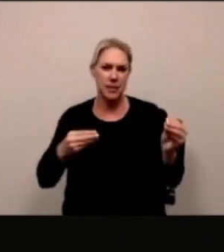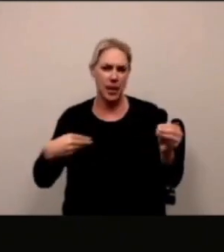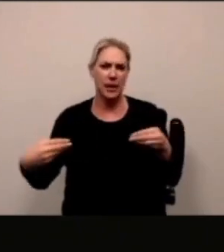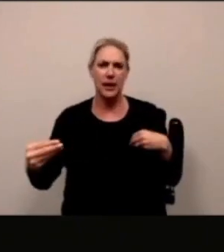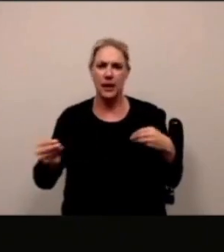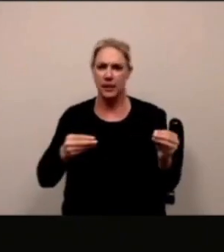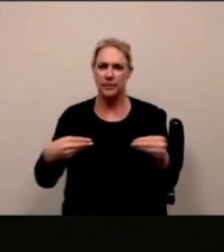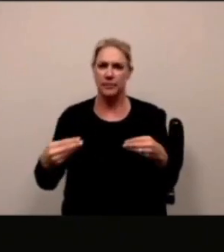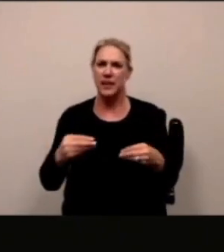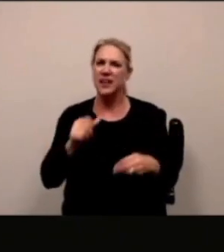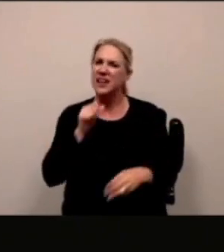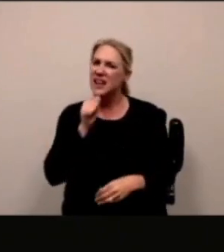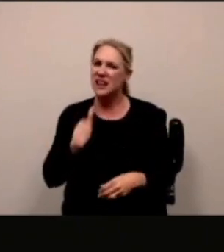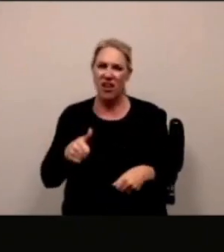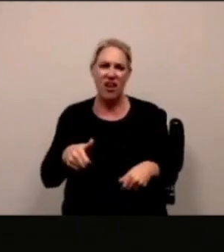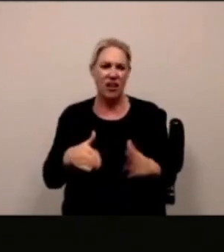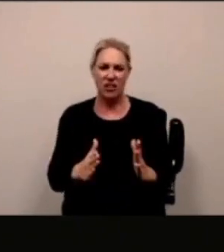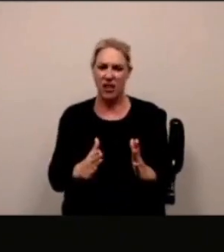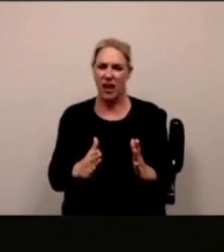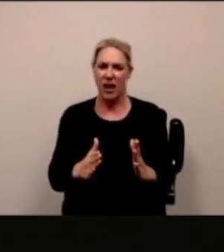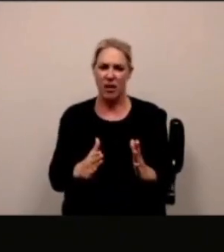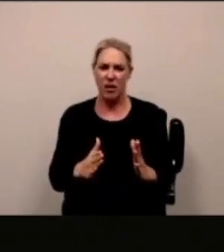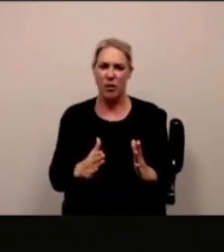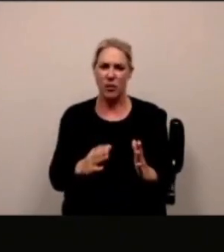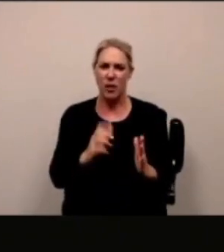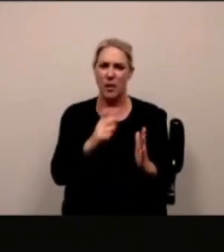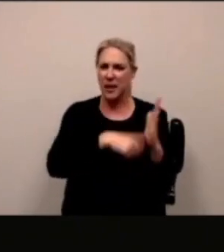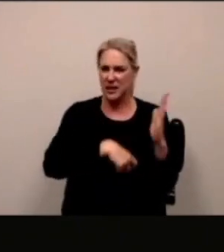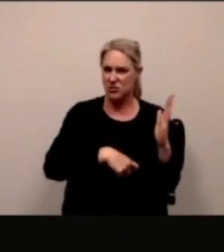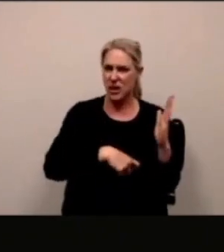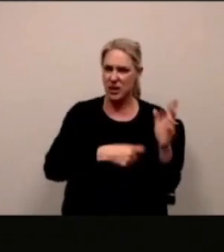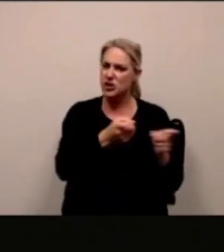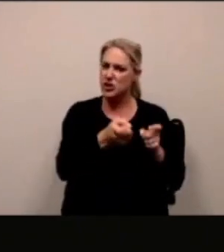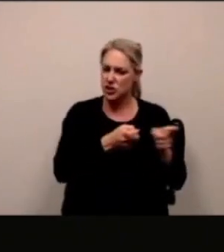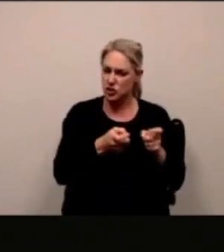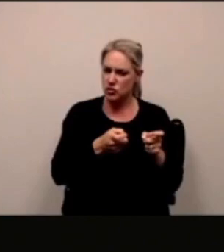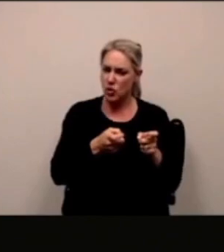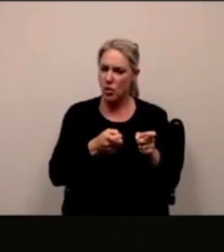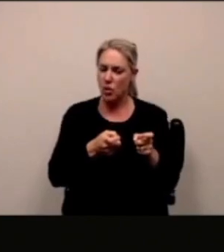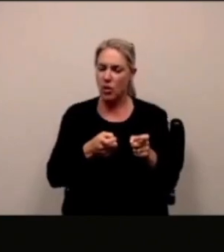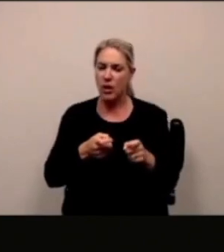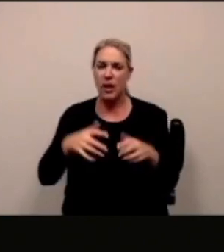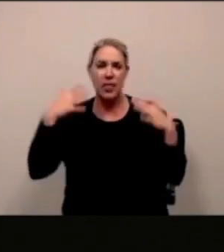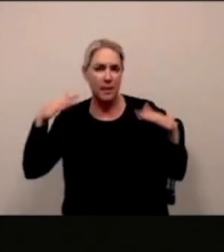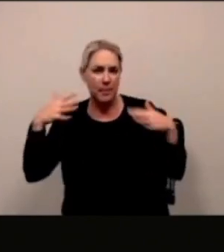provided by Scratch to control the pitch of sounds and apply effects